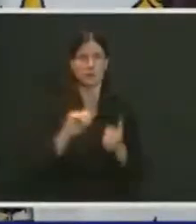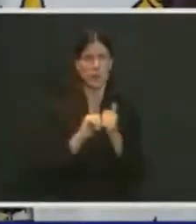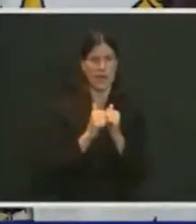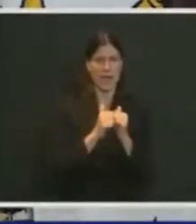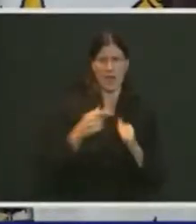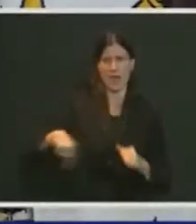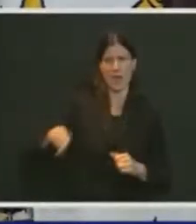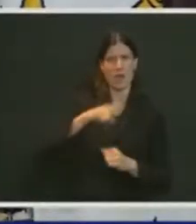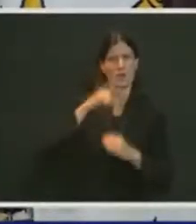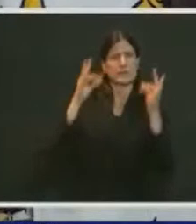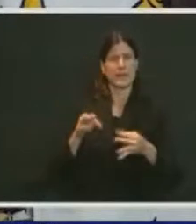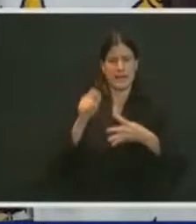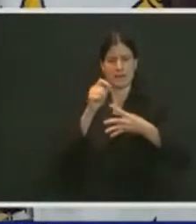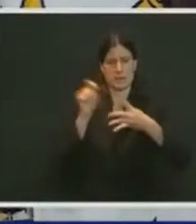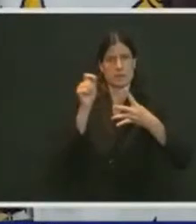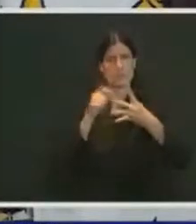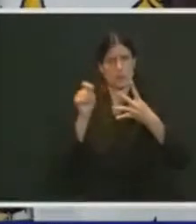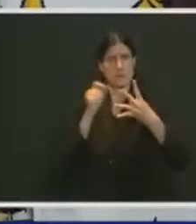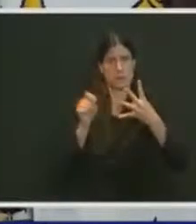thought, consultation,